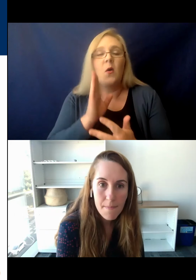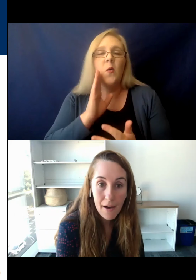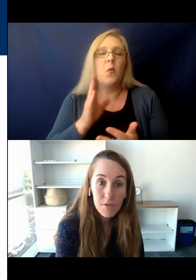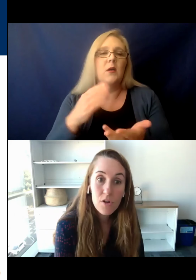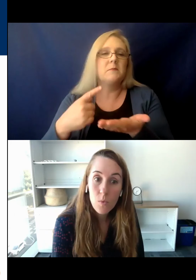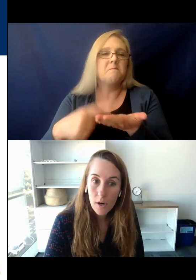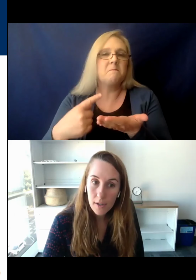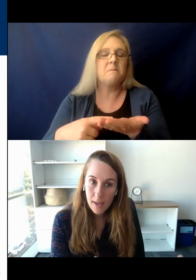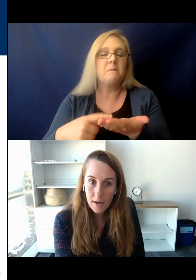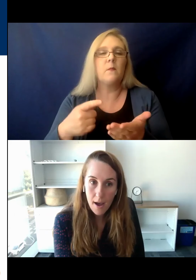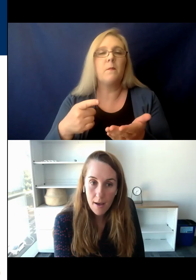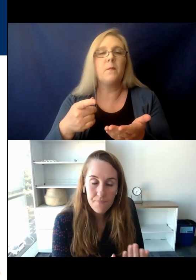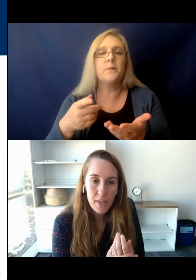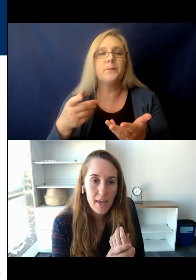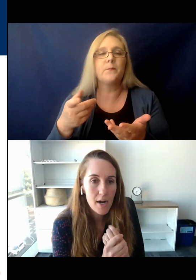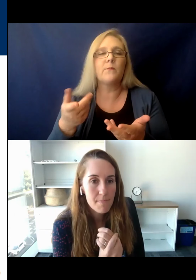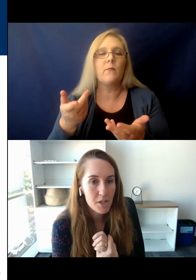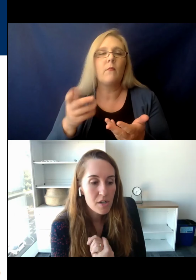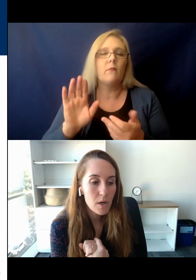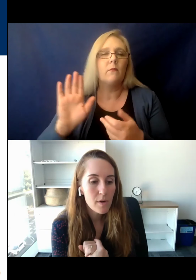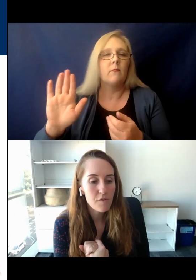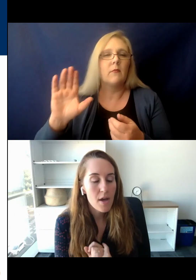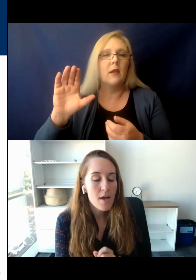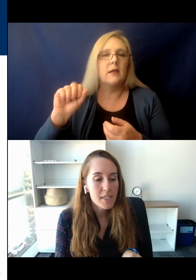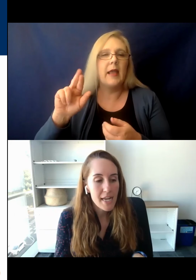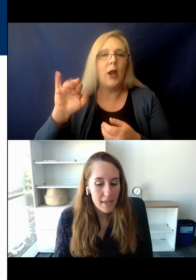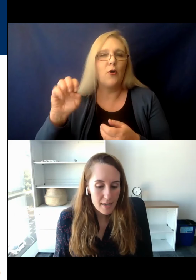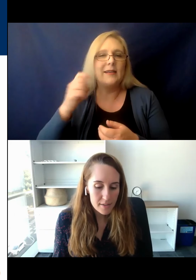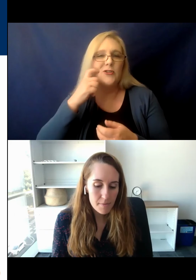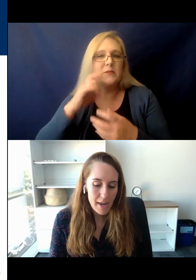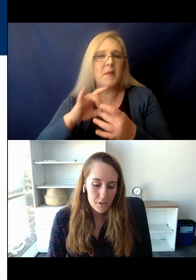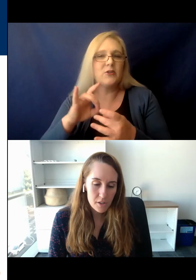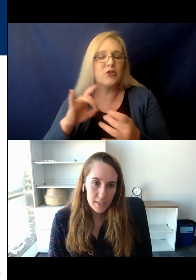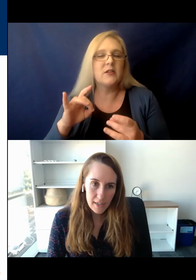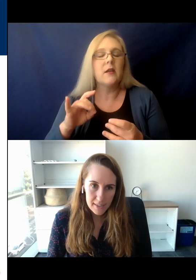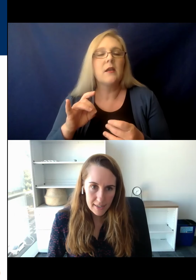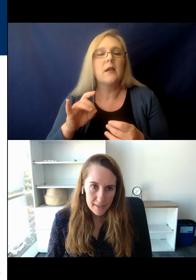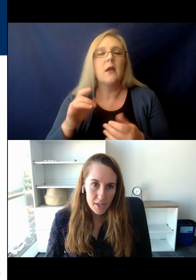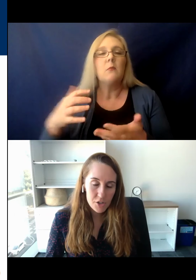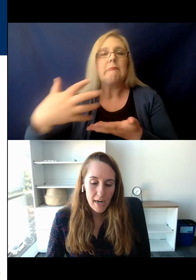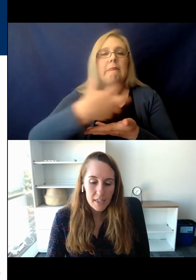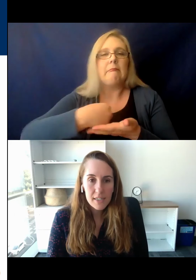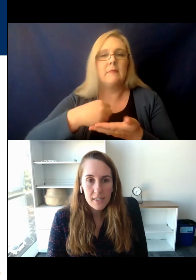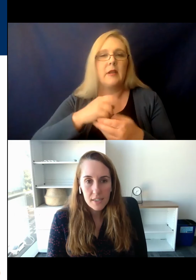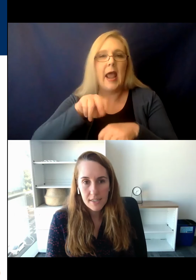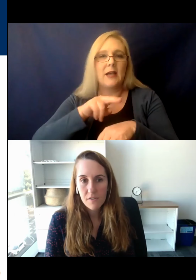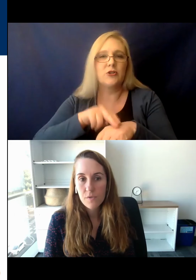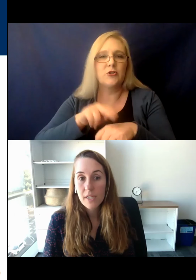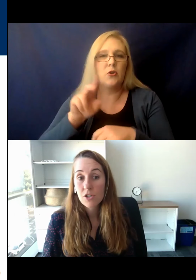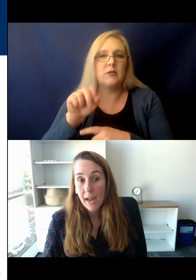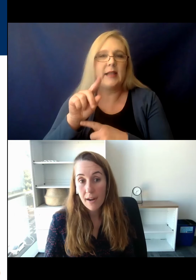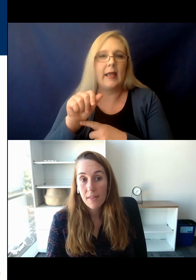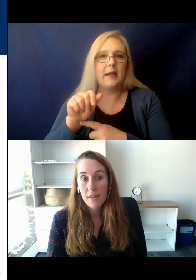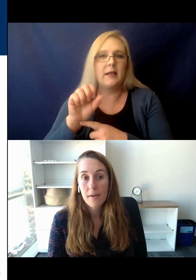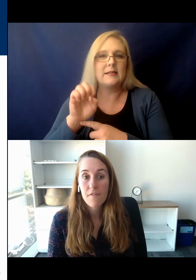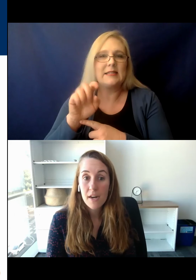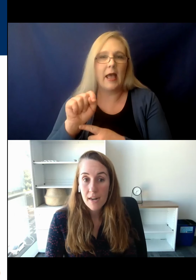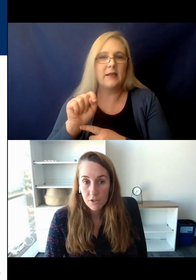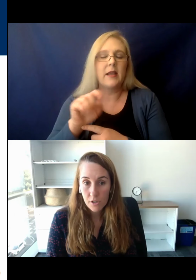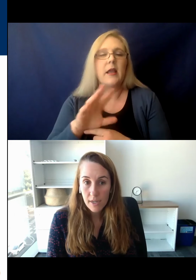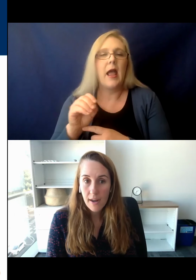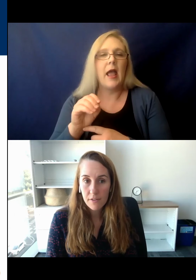talking about the work that Carrie mentioned, where we've taken some national data sets and tried to see if we can track